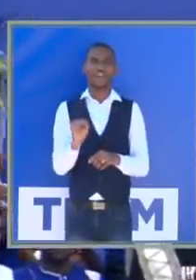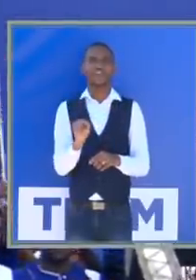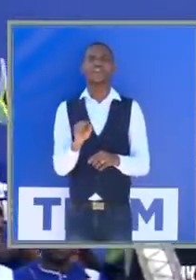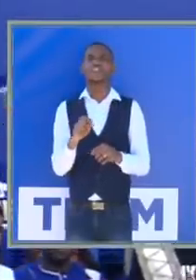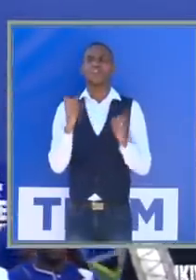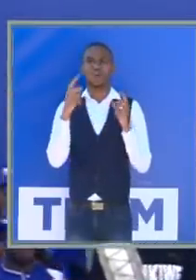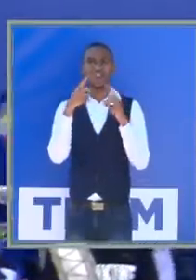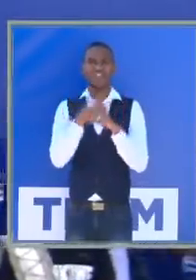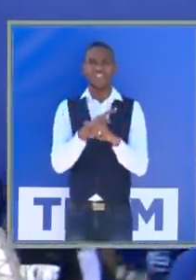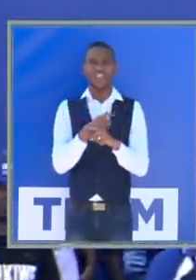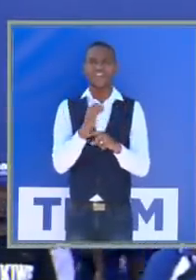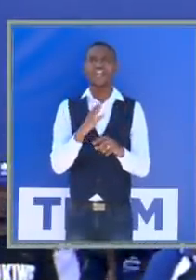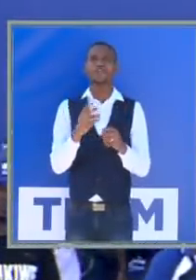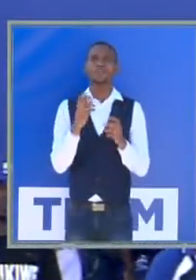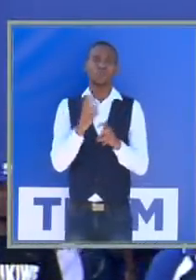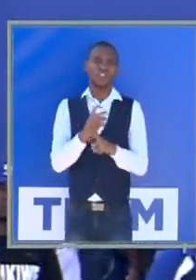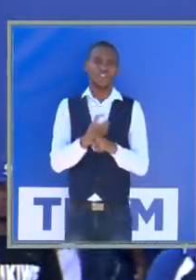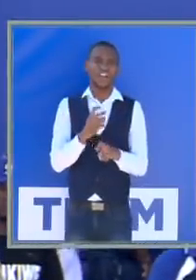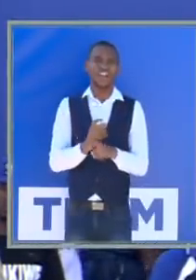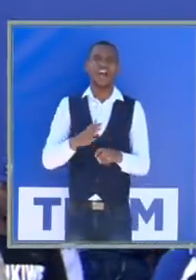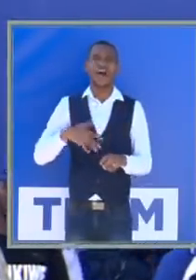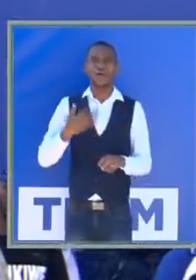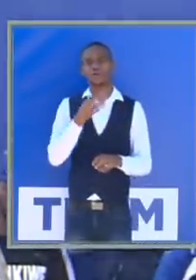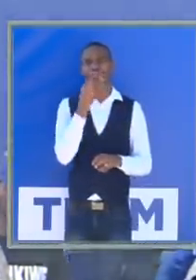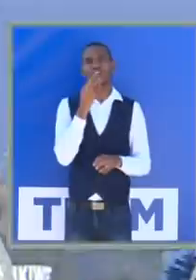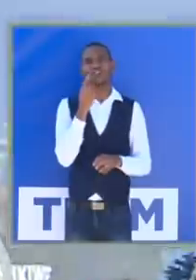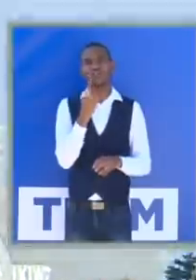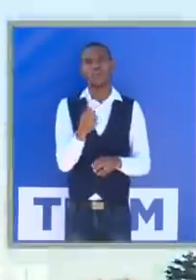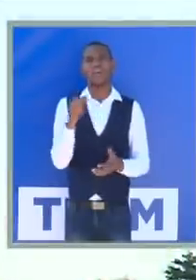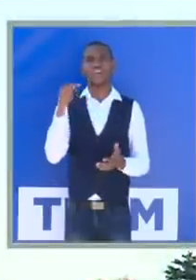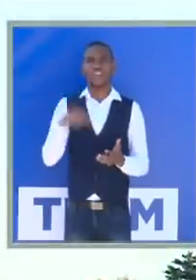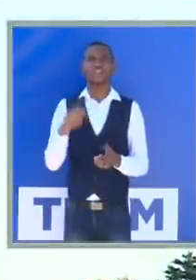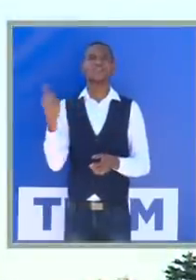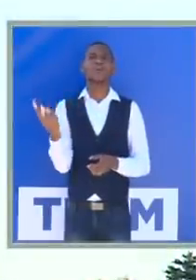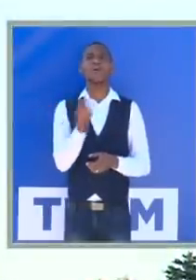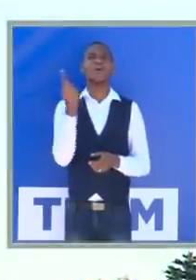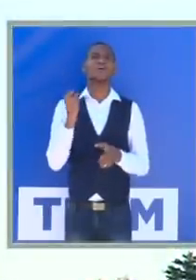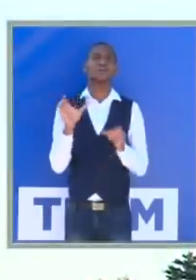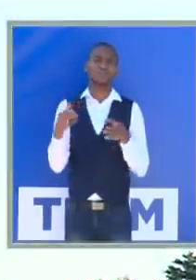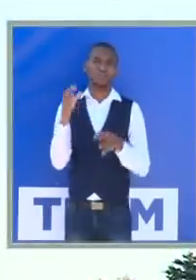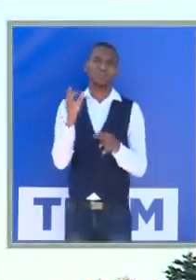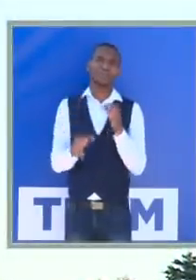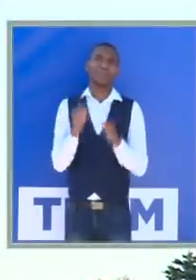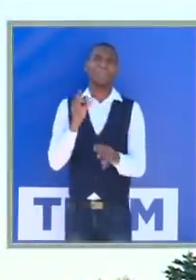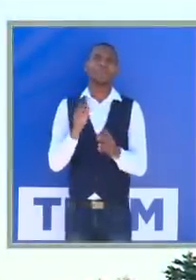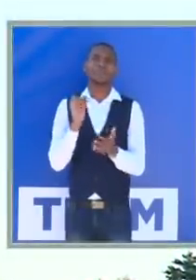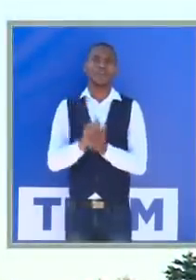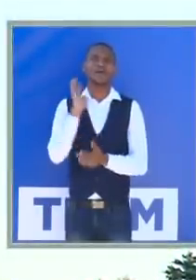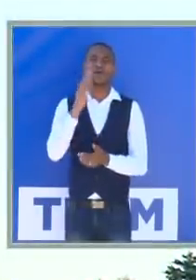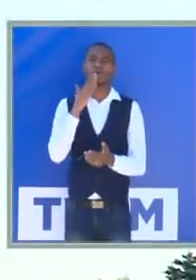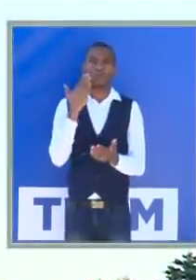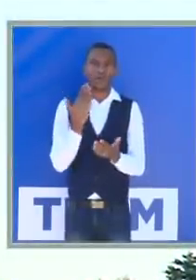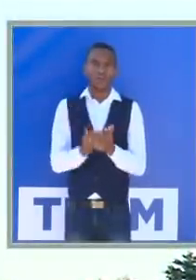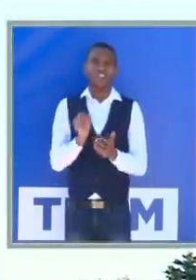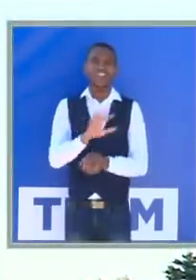complicated. If it's too difficult, I want to say to you, this is the only party that is going to prove